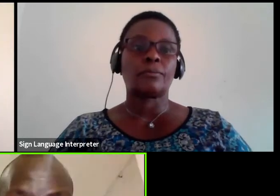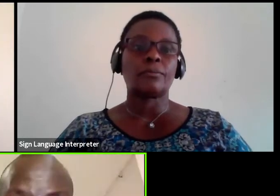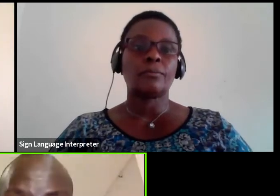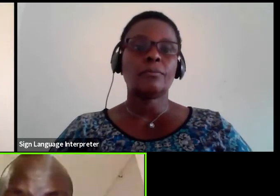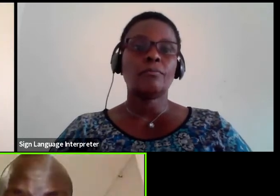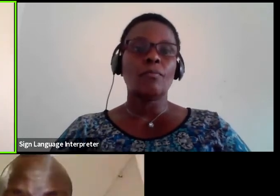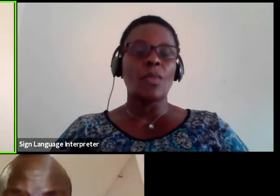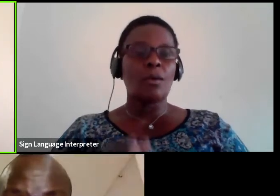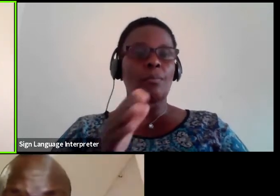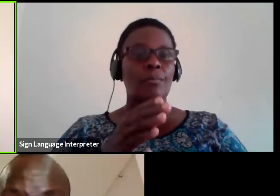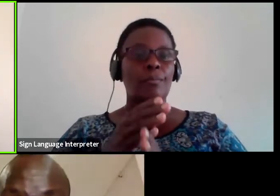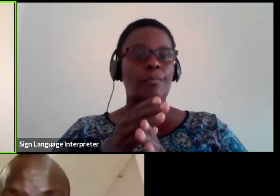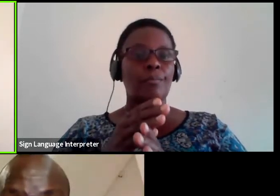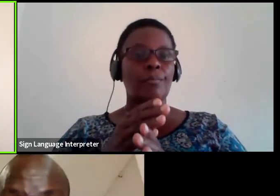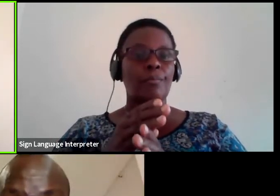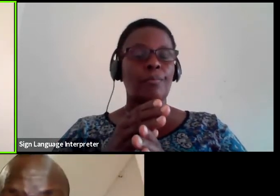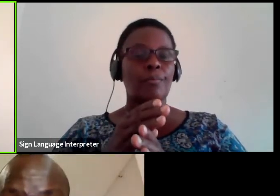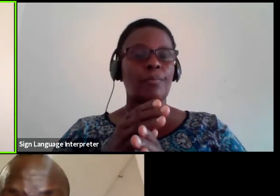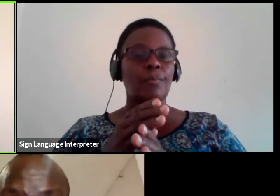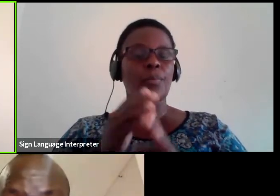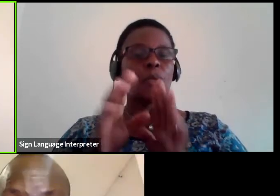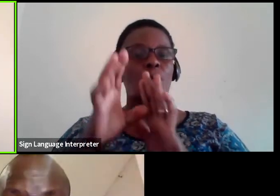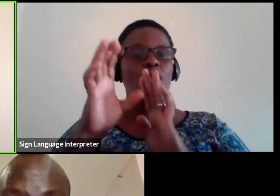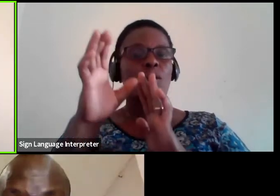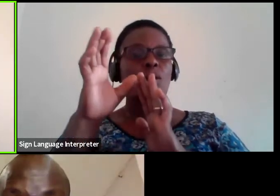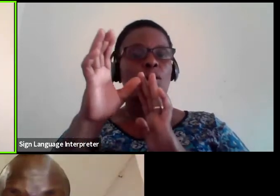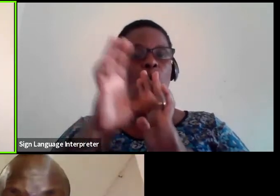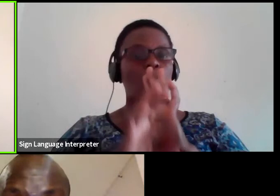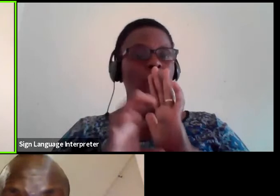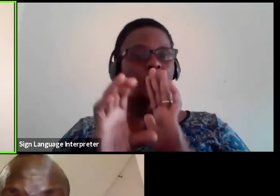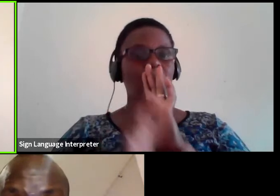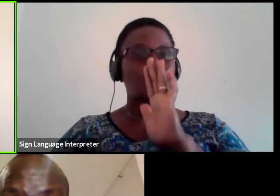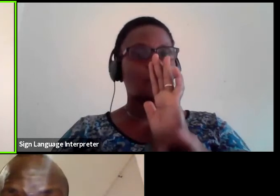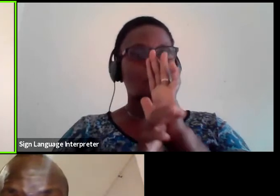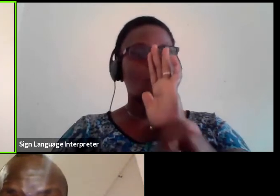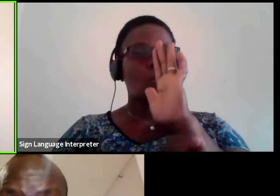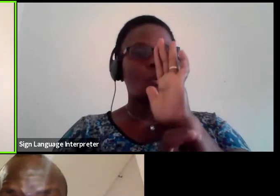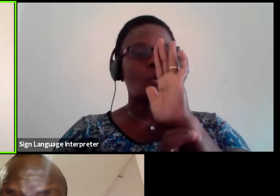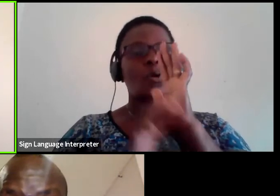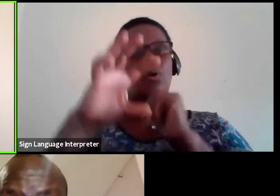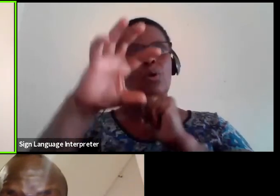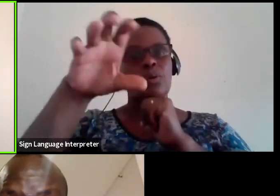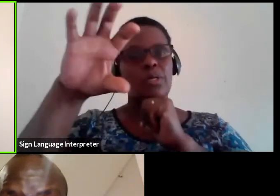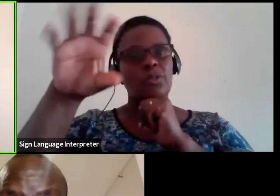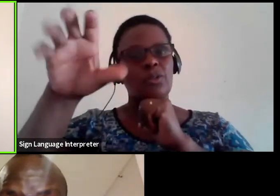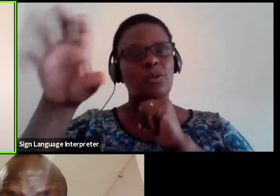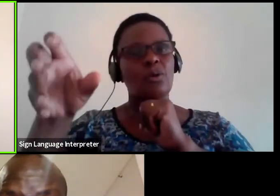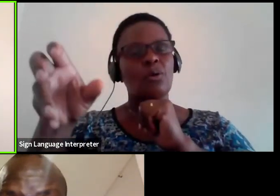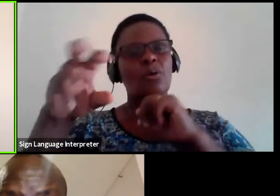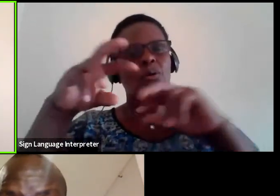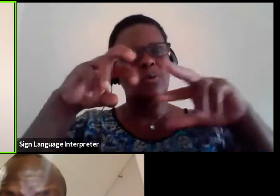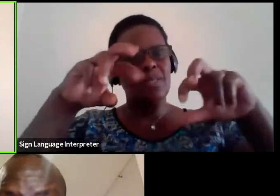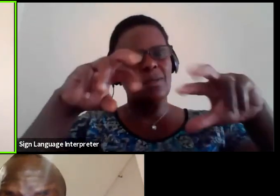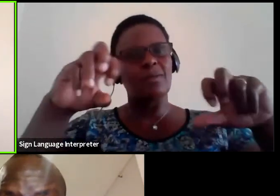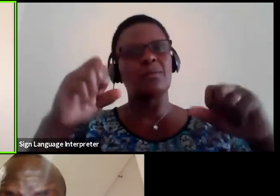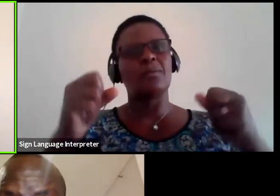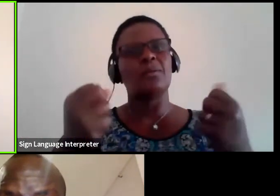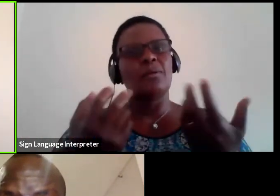continental and regional, mechanisms. In the research, do you find any that could,